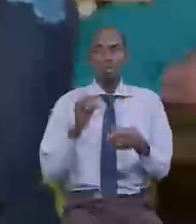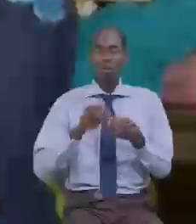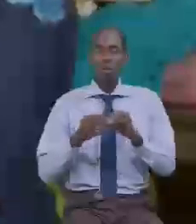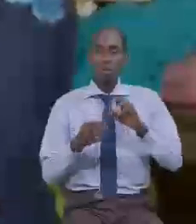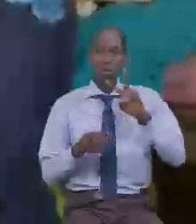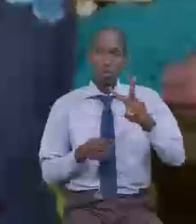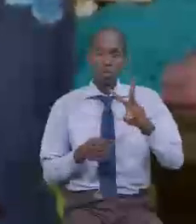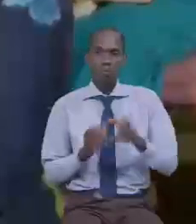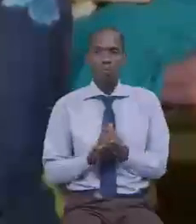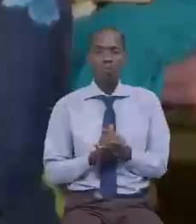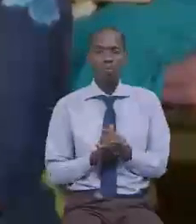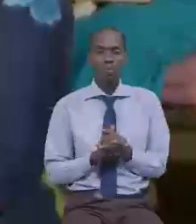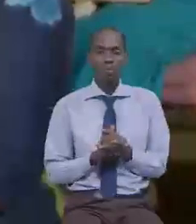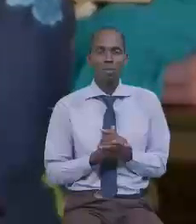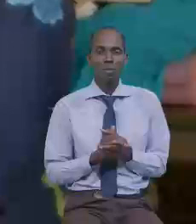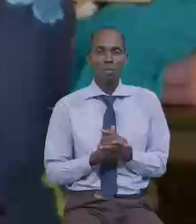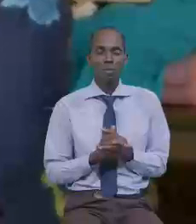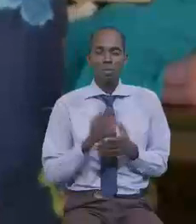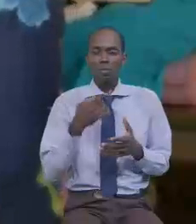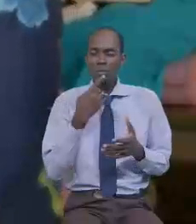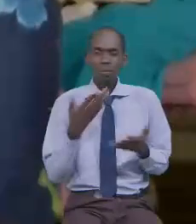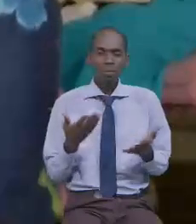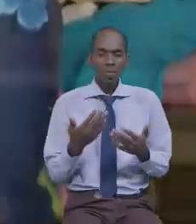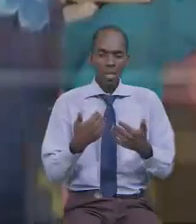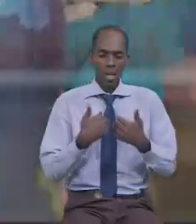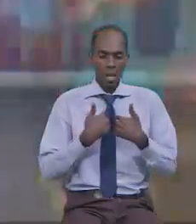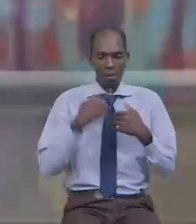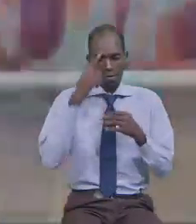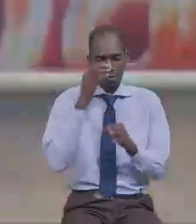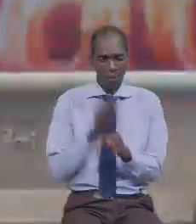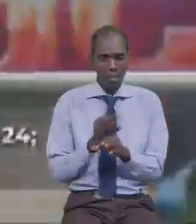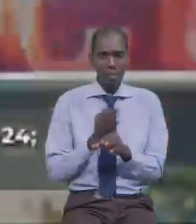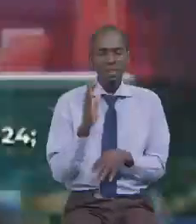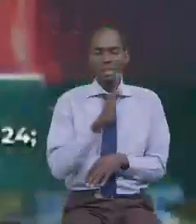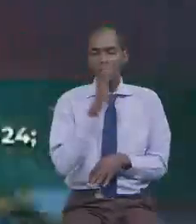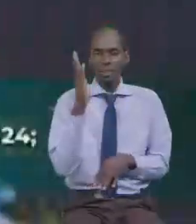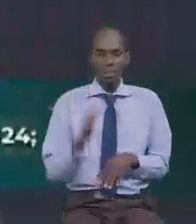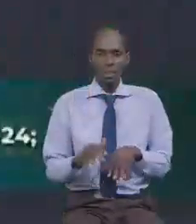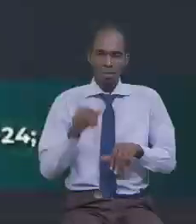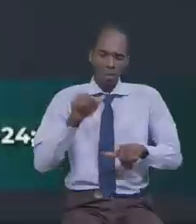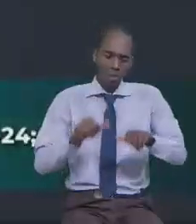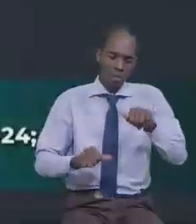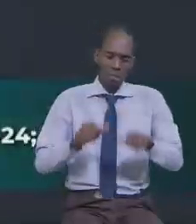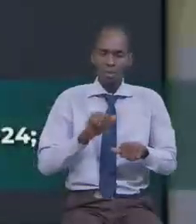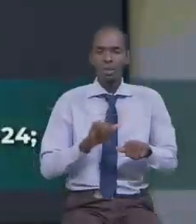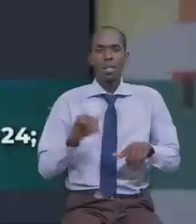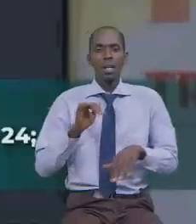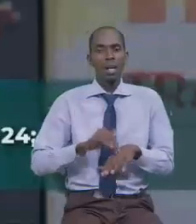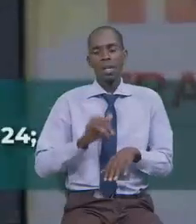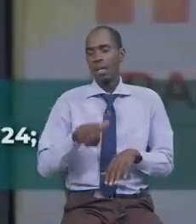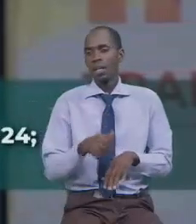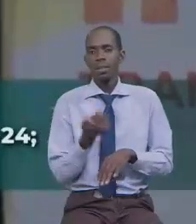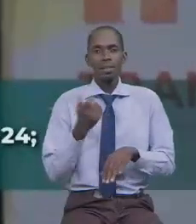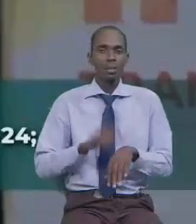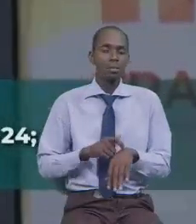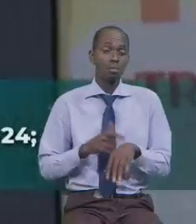Number two, it says, have faith, never wavering at any time.